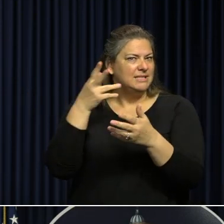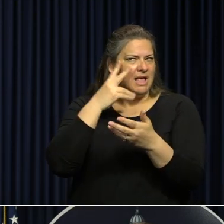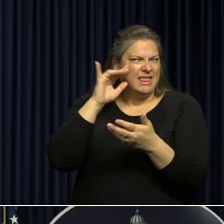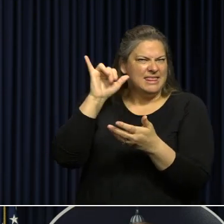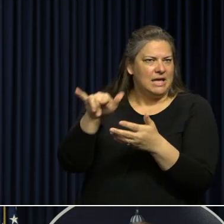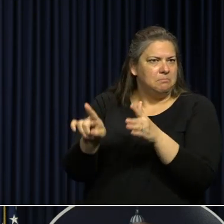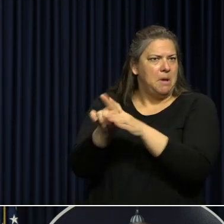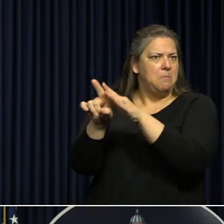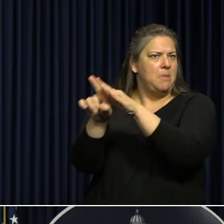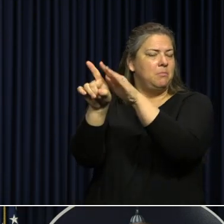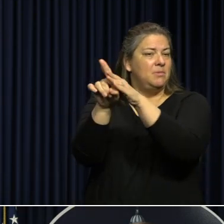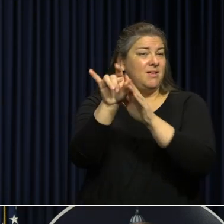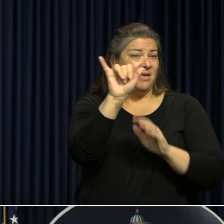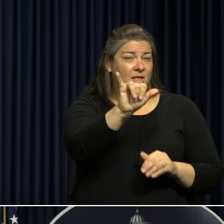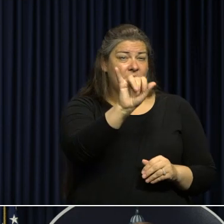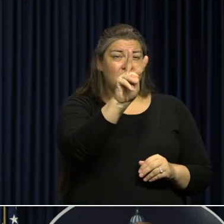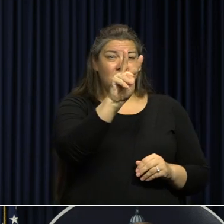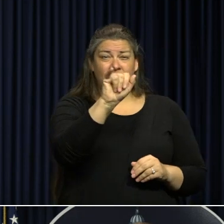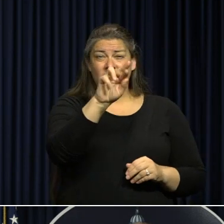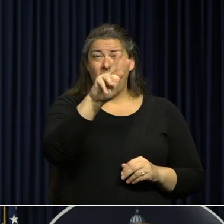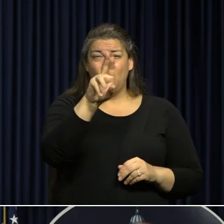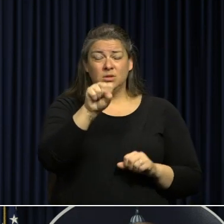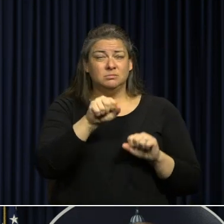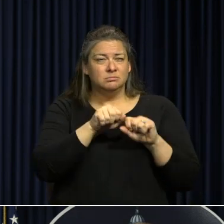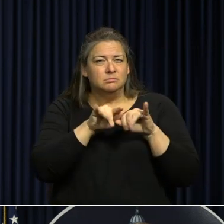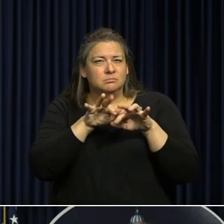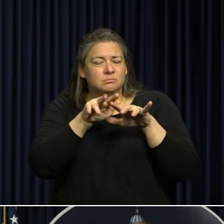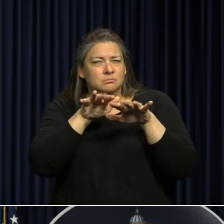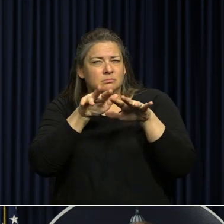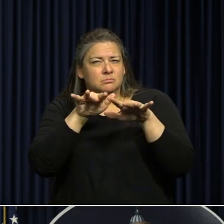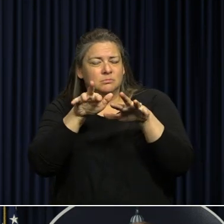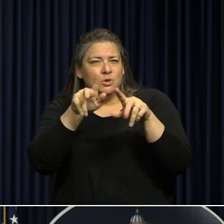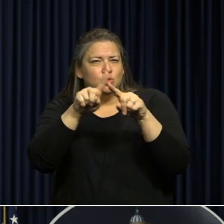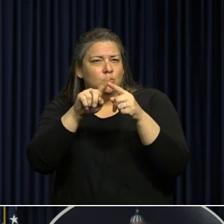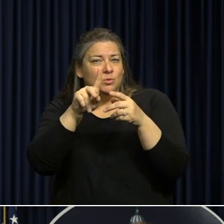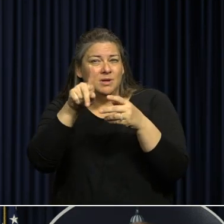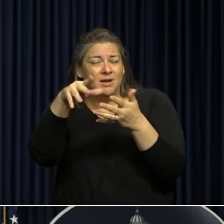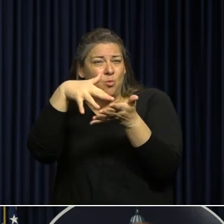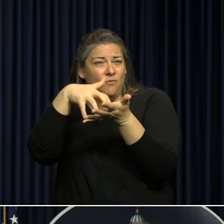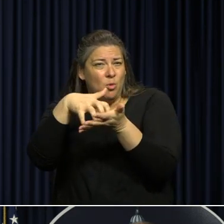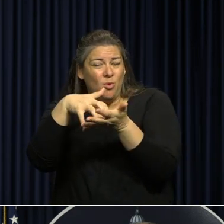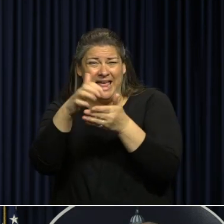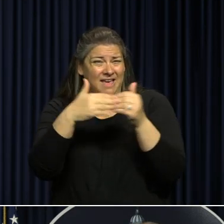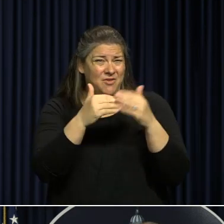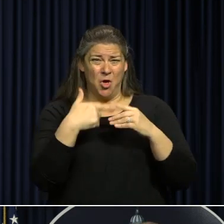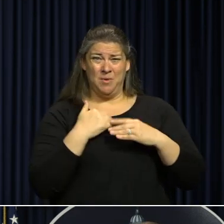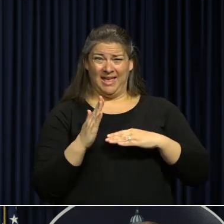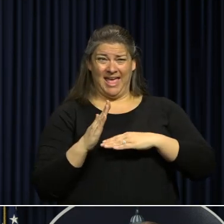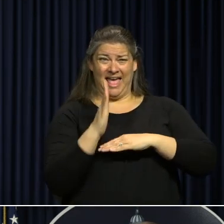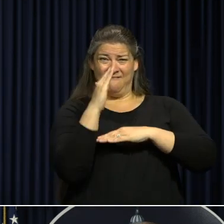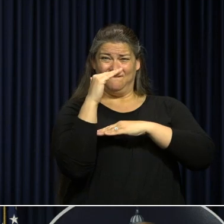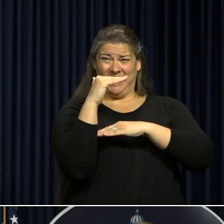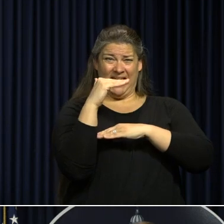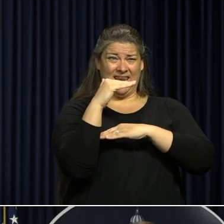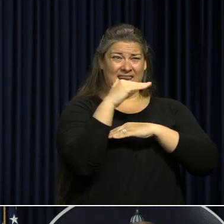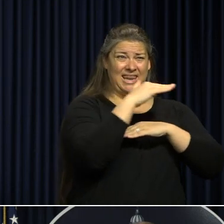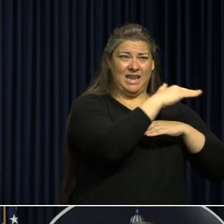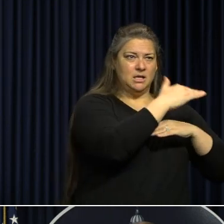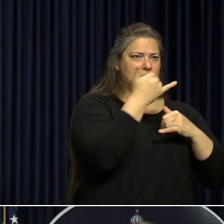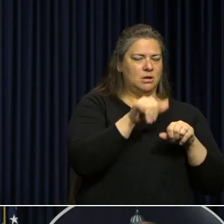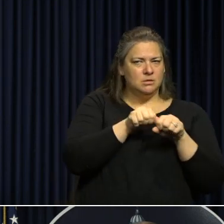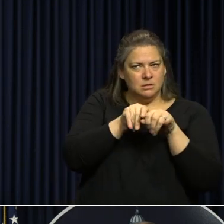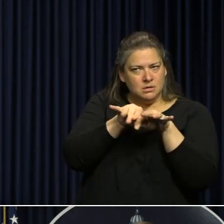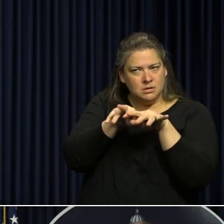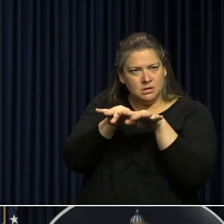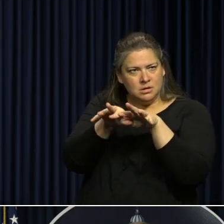this virus and what it does to a certain population, even when we flatten the curve. So we got to be really careful when we start expanding